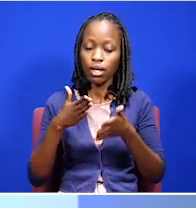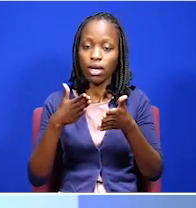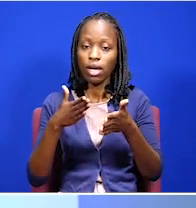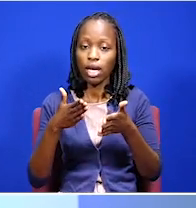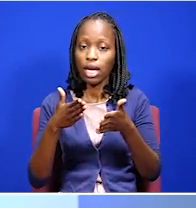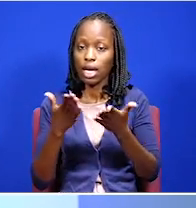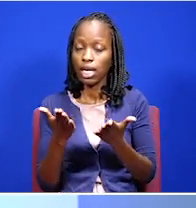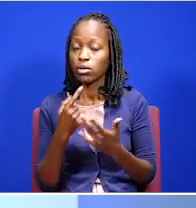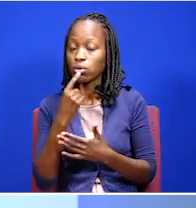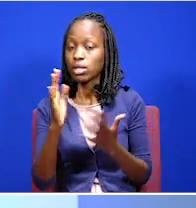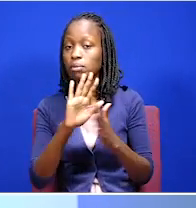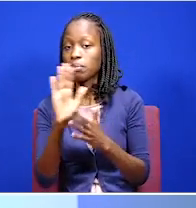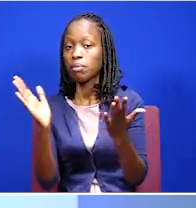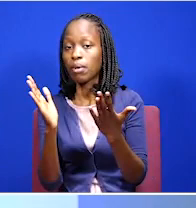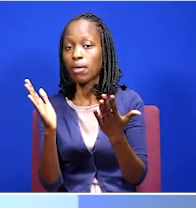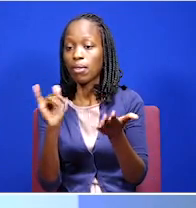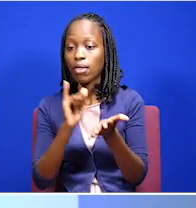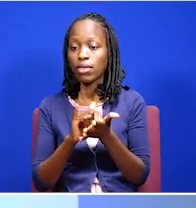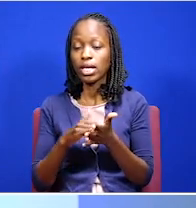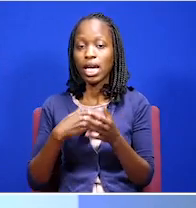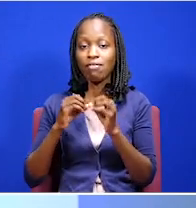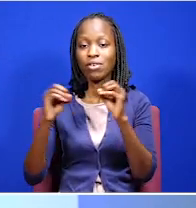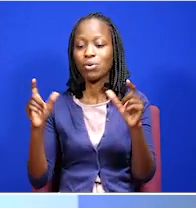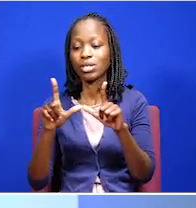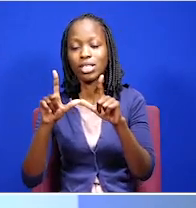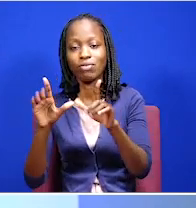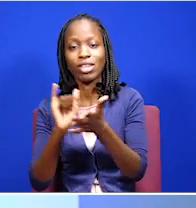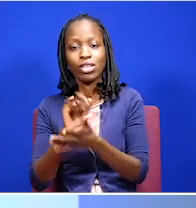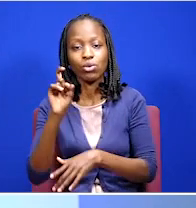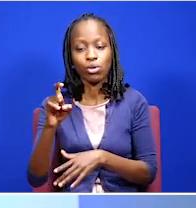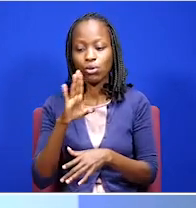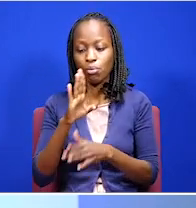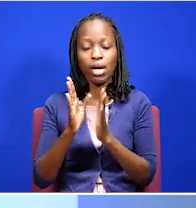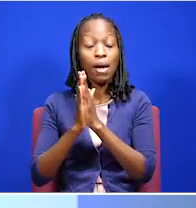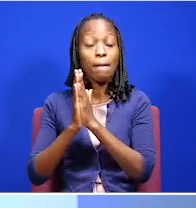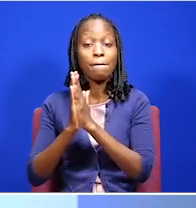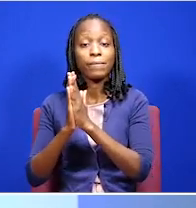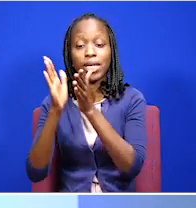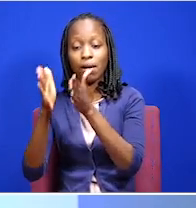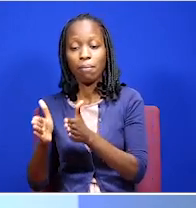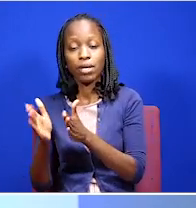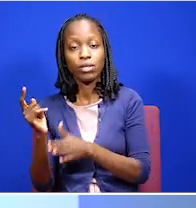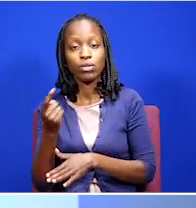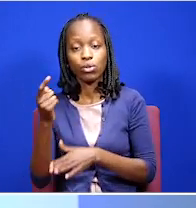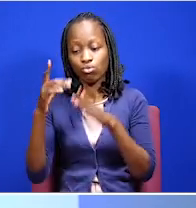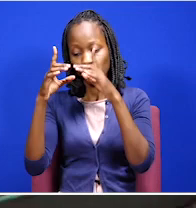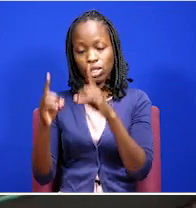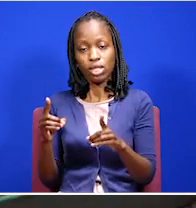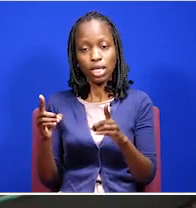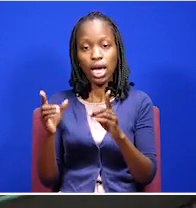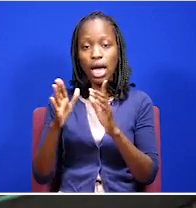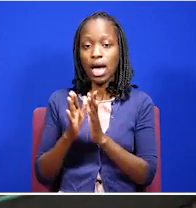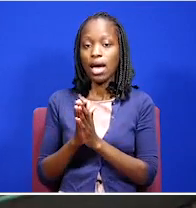Christ rubbed onto Peter. I am here to say, my dear friends, I'm here to say, my dear viewers, that there is